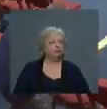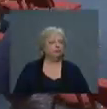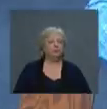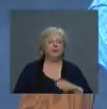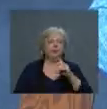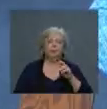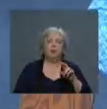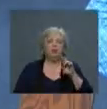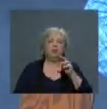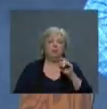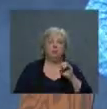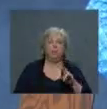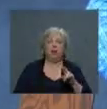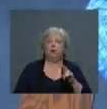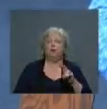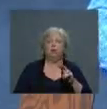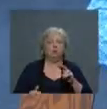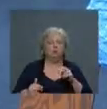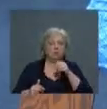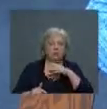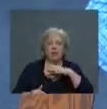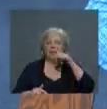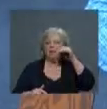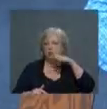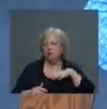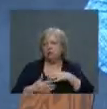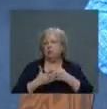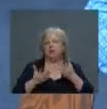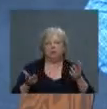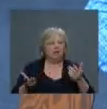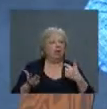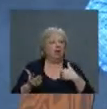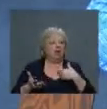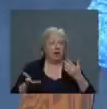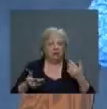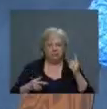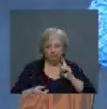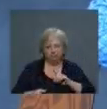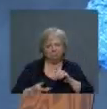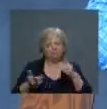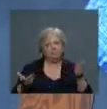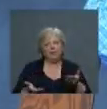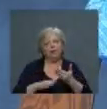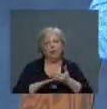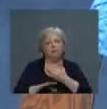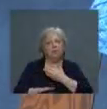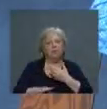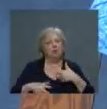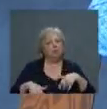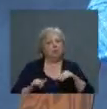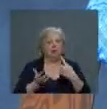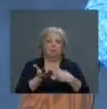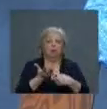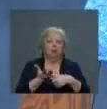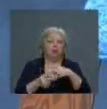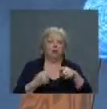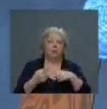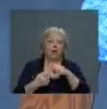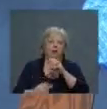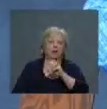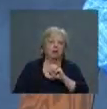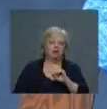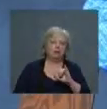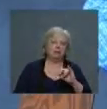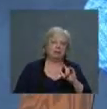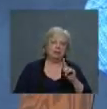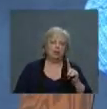Mr. Mayor, Vice Mayor, ladies and gentlemen of the board, I've been here before. We're still talking about a silk purse and a sow's